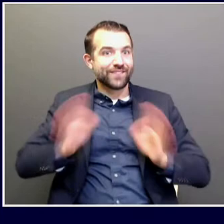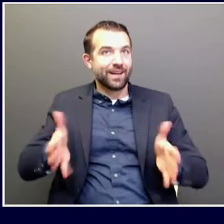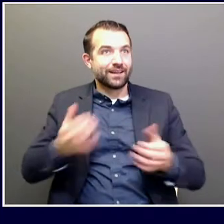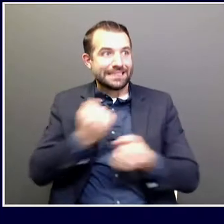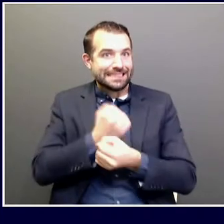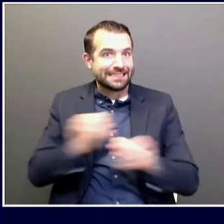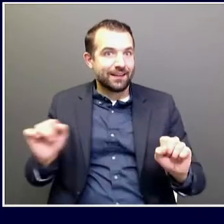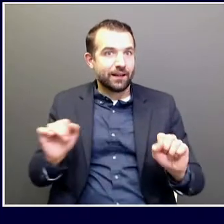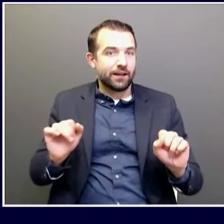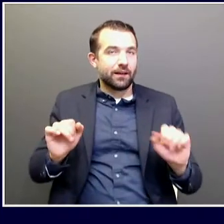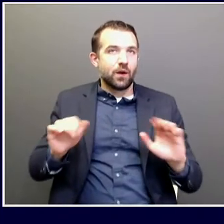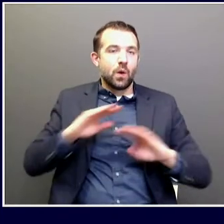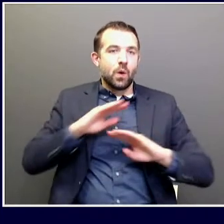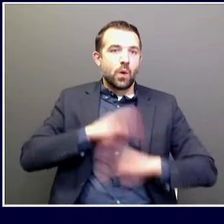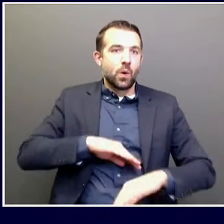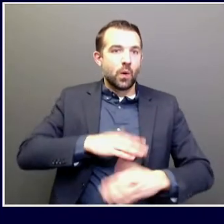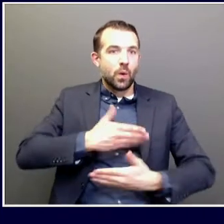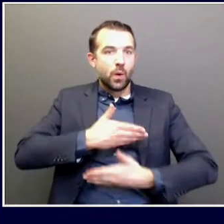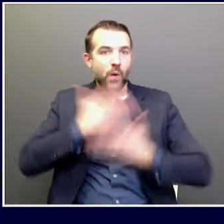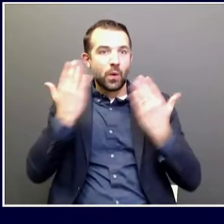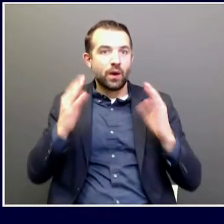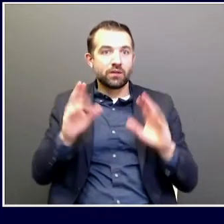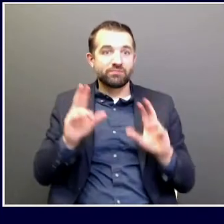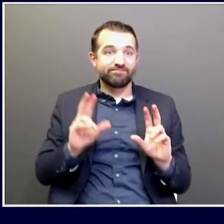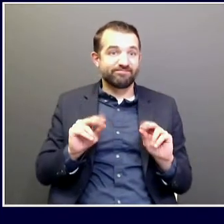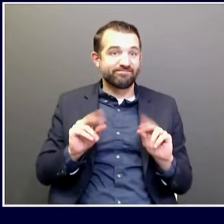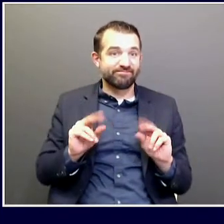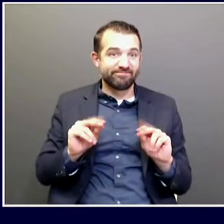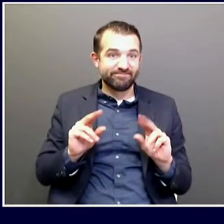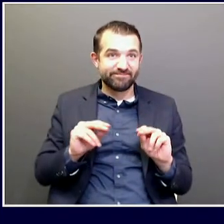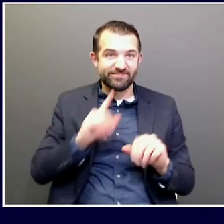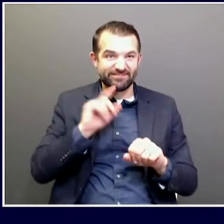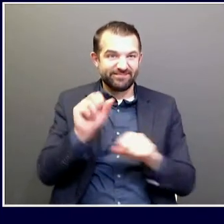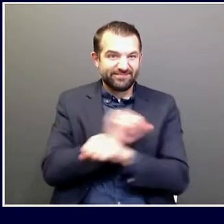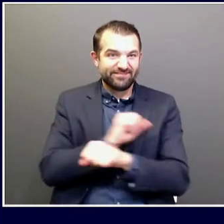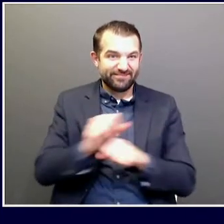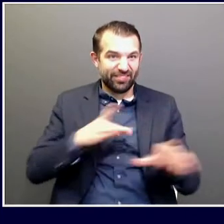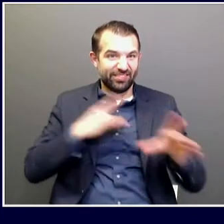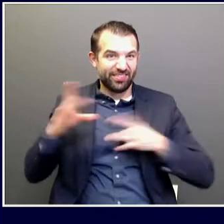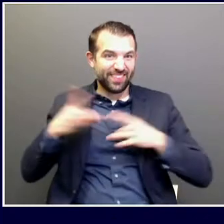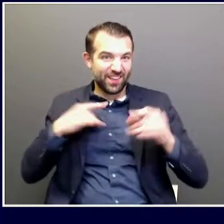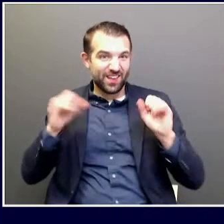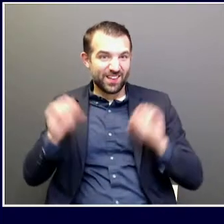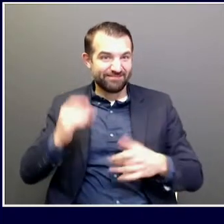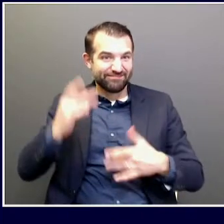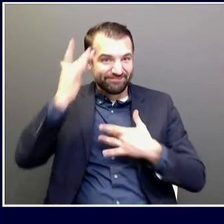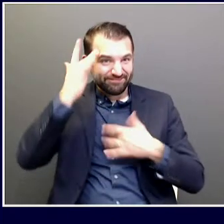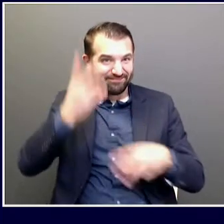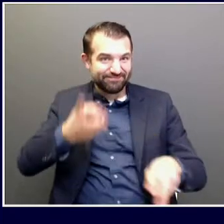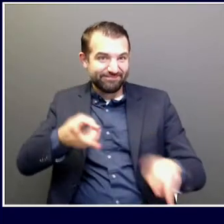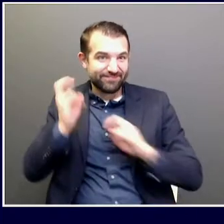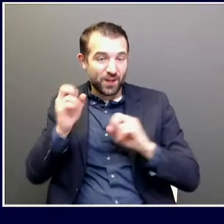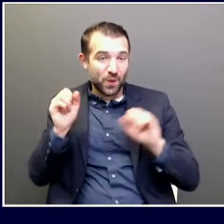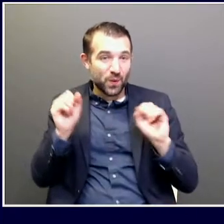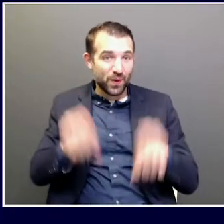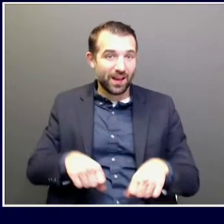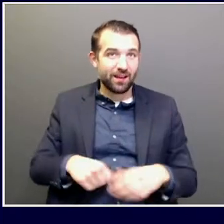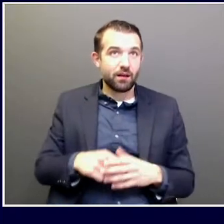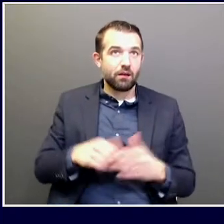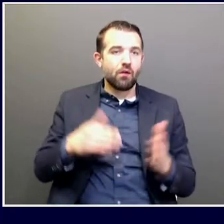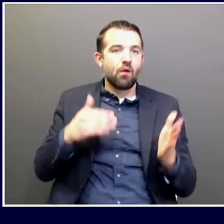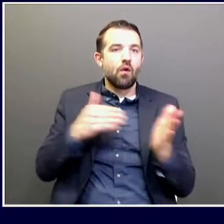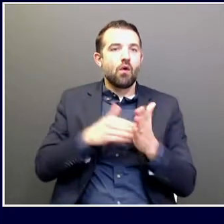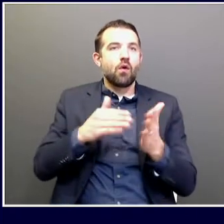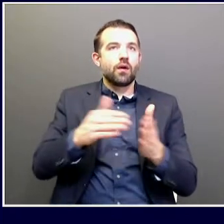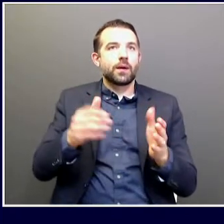case. And even more curious observation are folks who say that COVID is not that bad for kids or in kids. And I hope